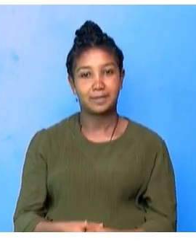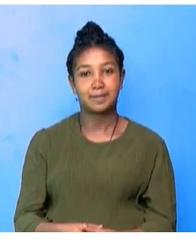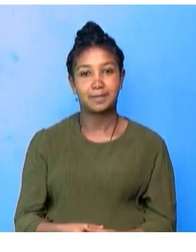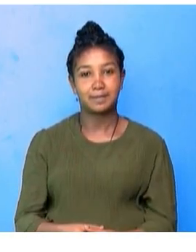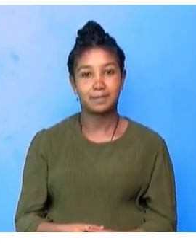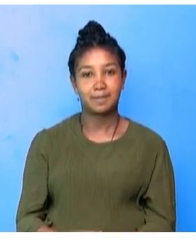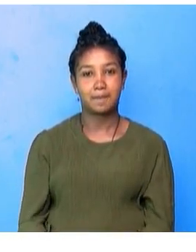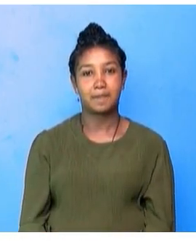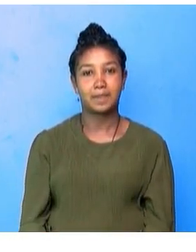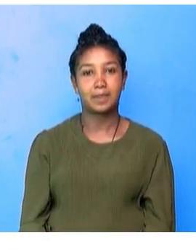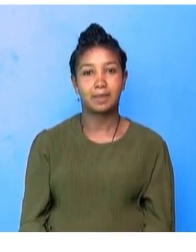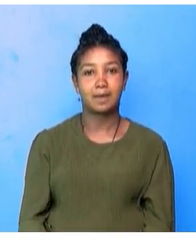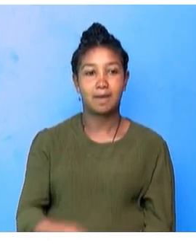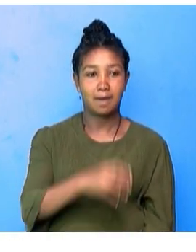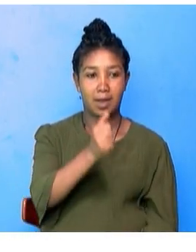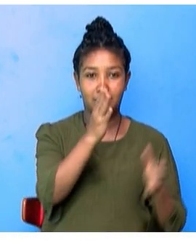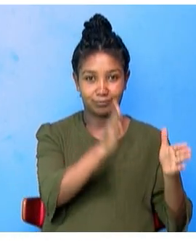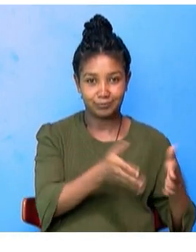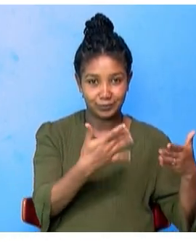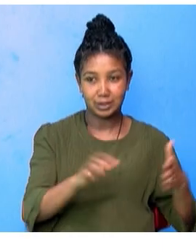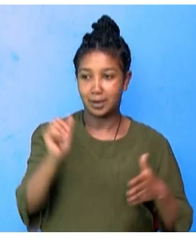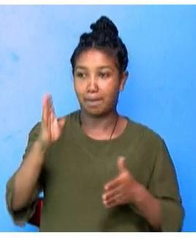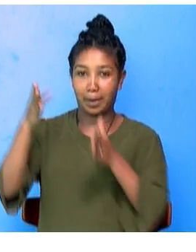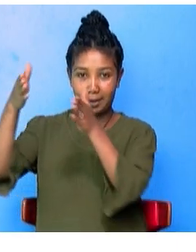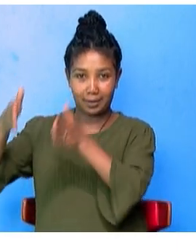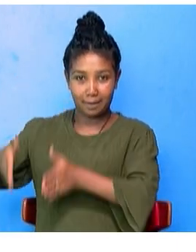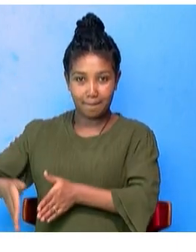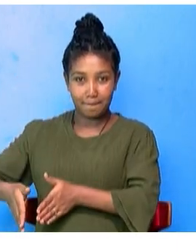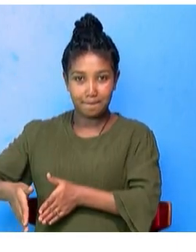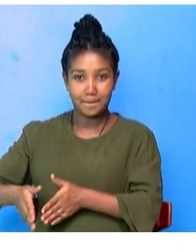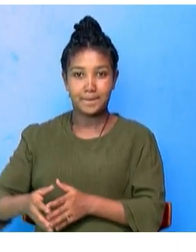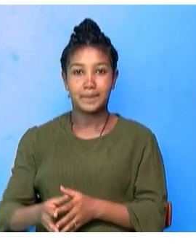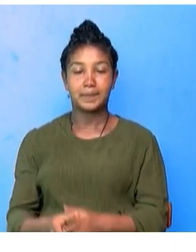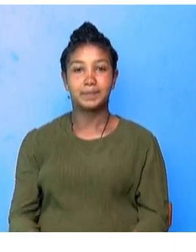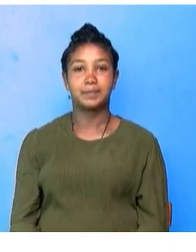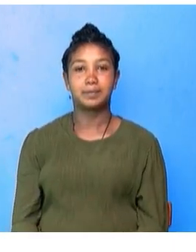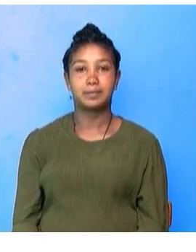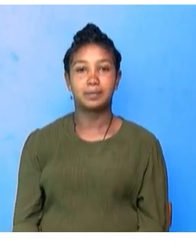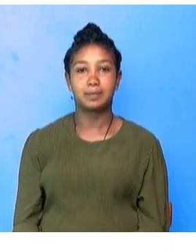Here is column A and B. A,